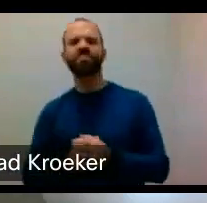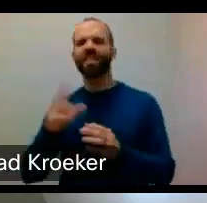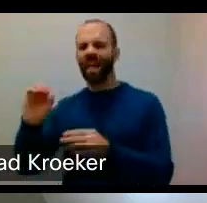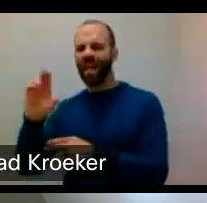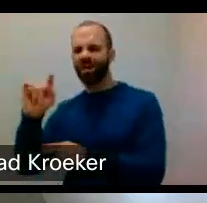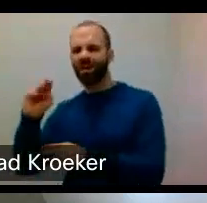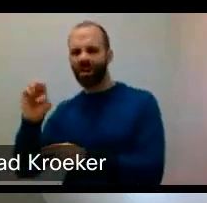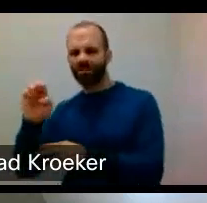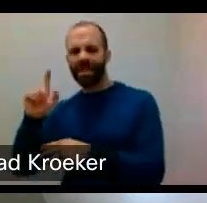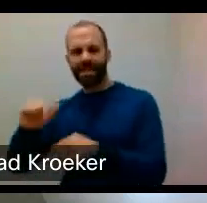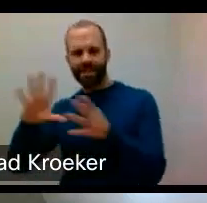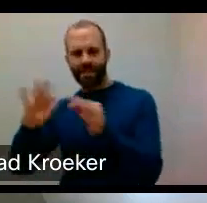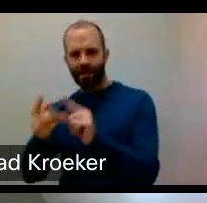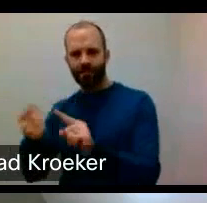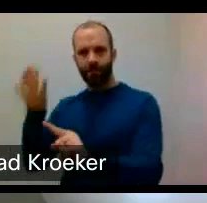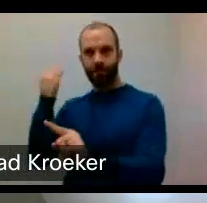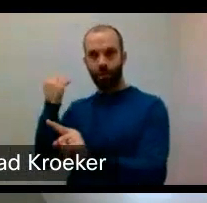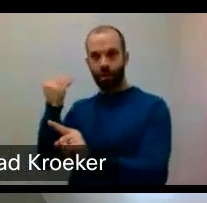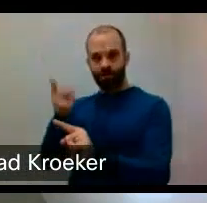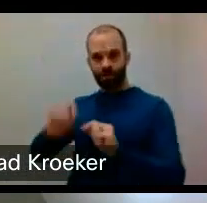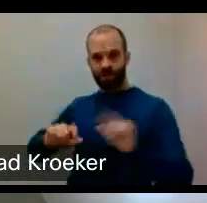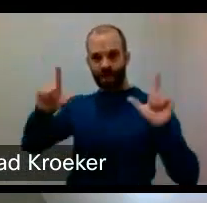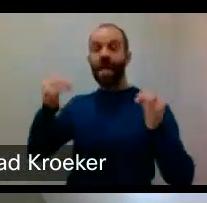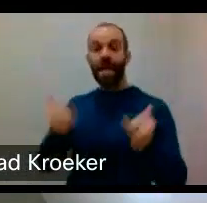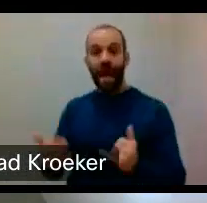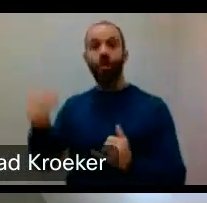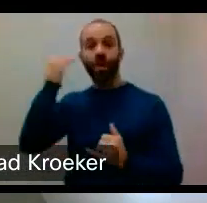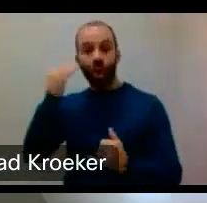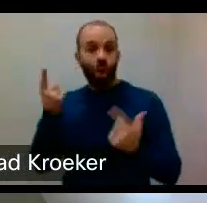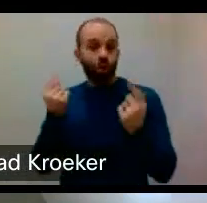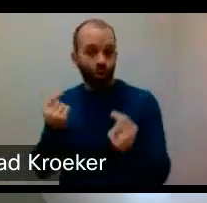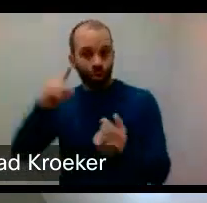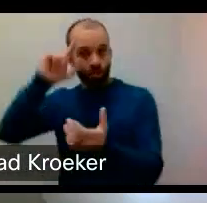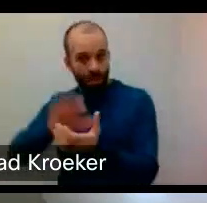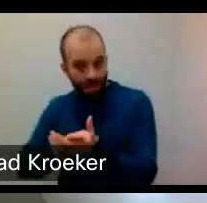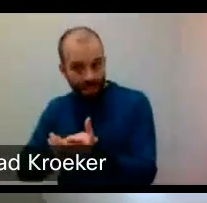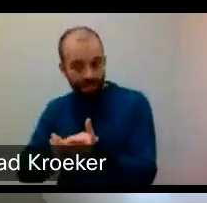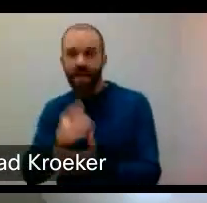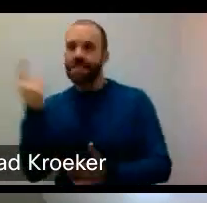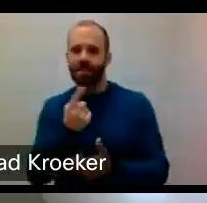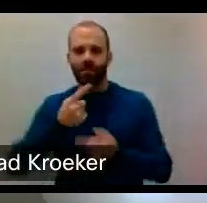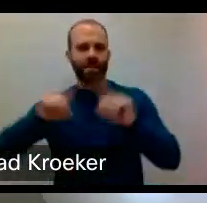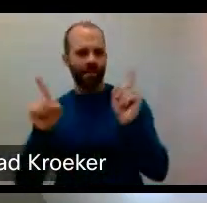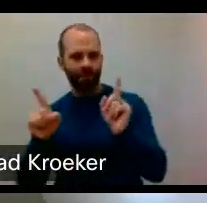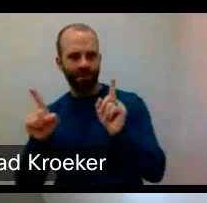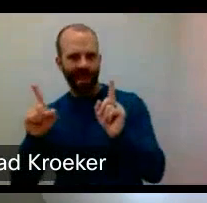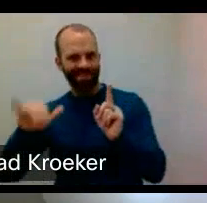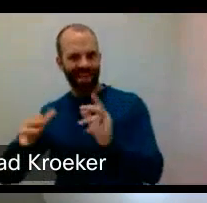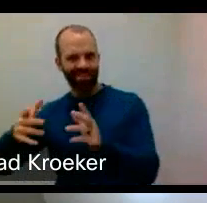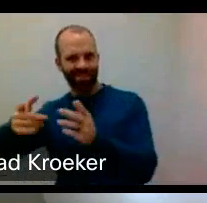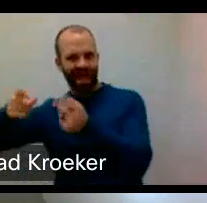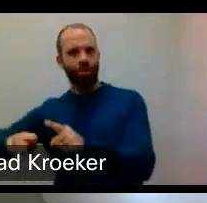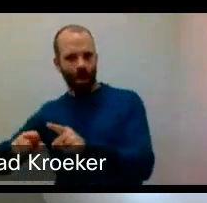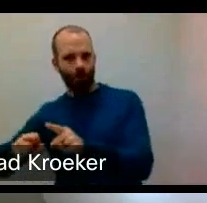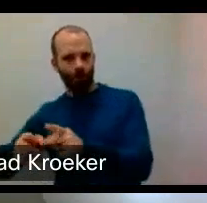from a couple slides ago. I now know, do, or believe something different. So in the next